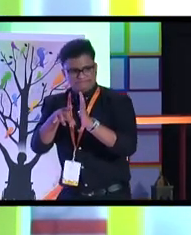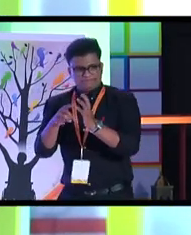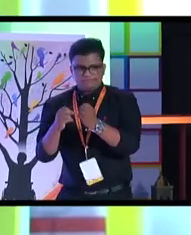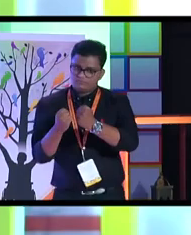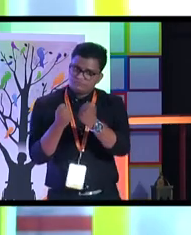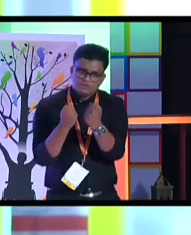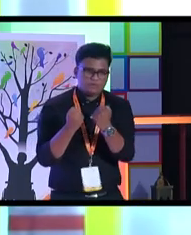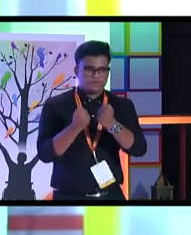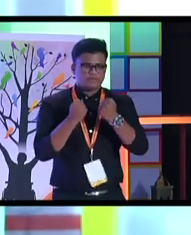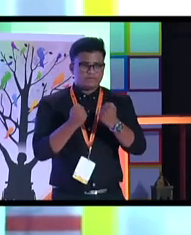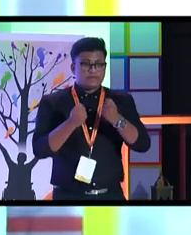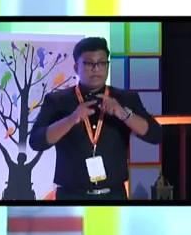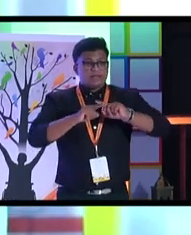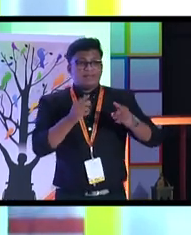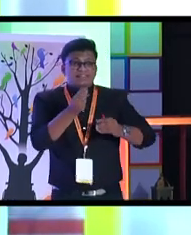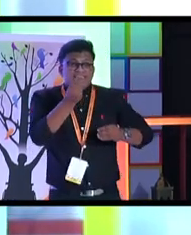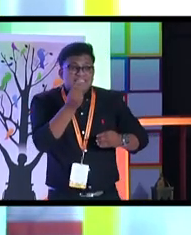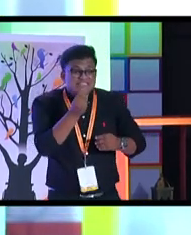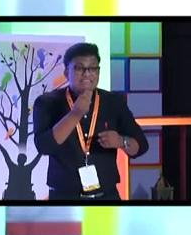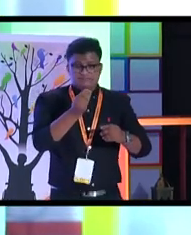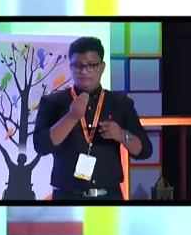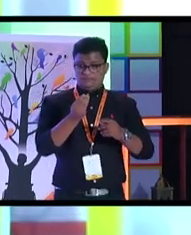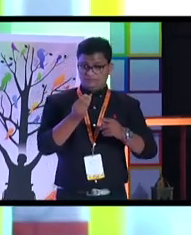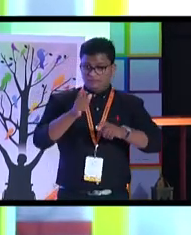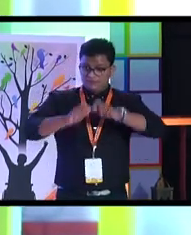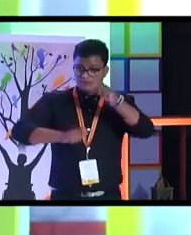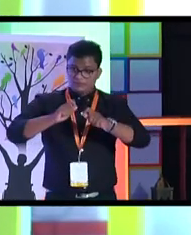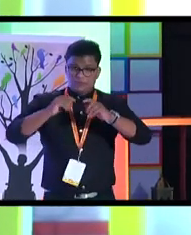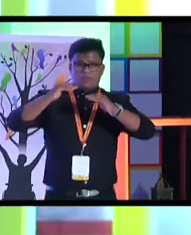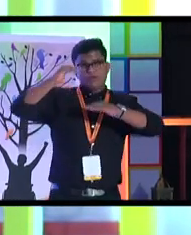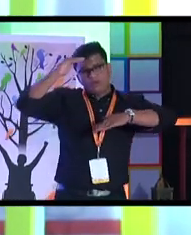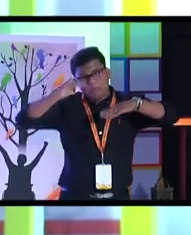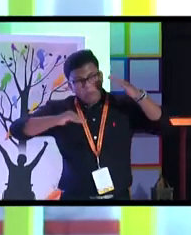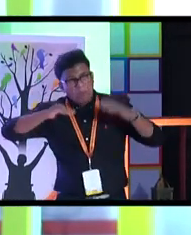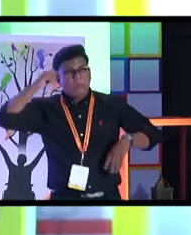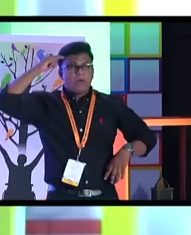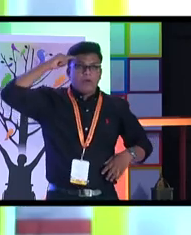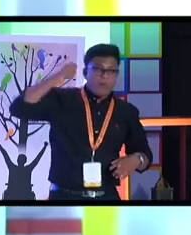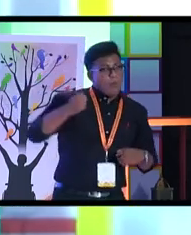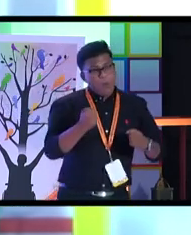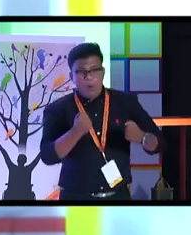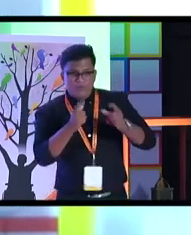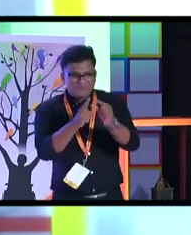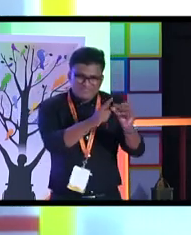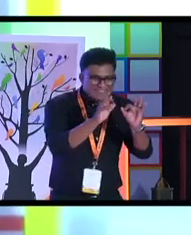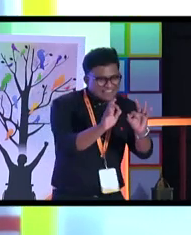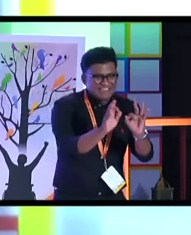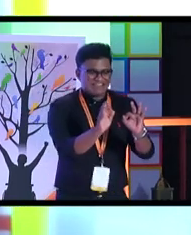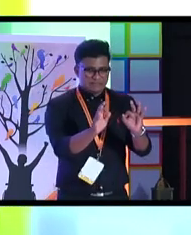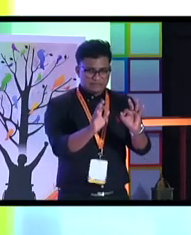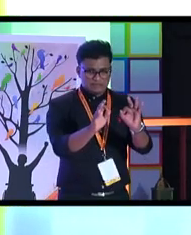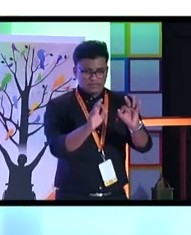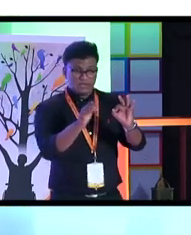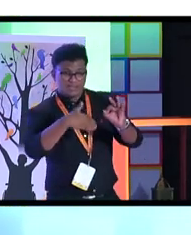And fortunate few are on the higher functioning with a lot of capabilities who will make it into